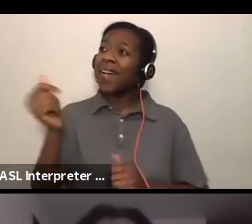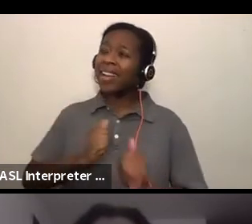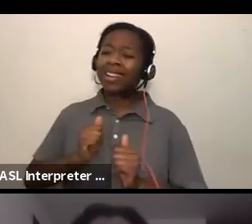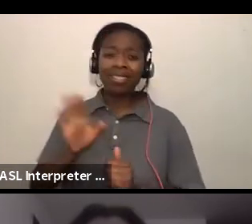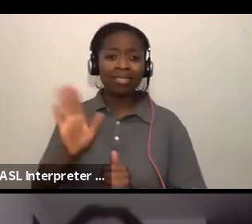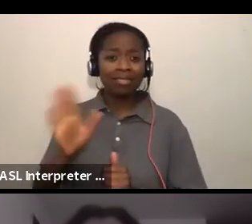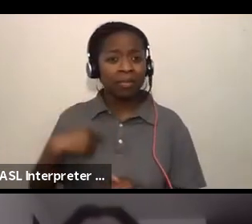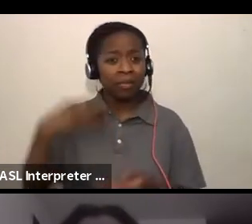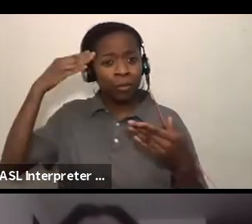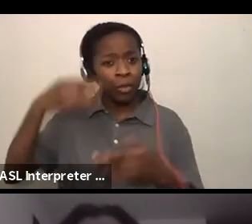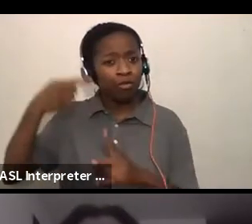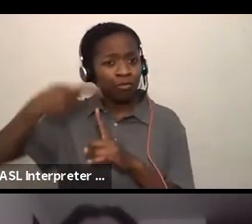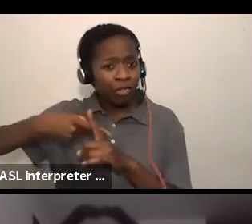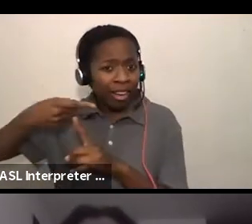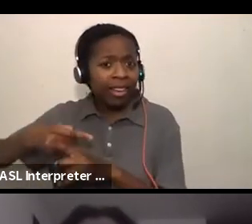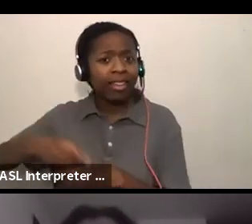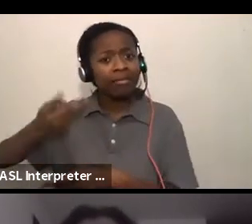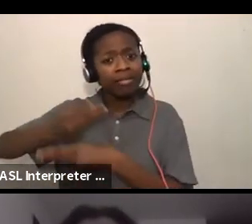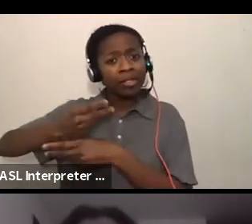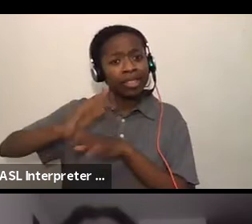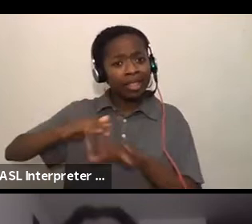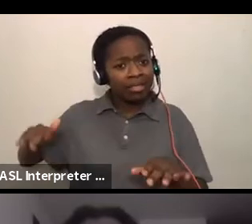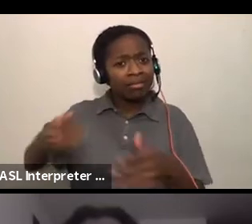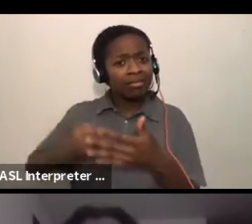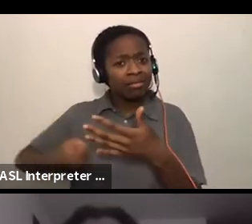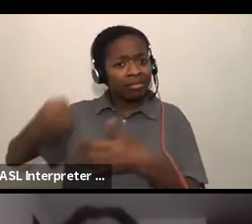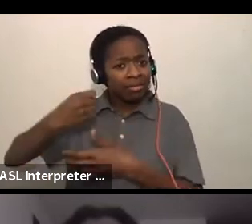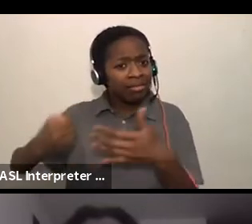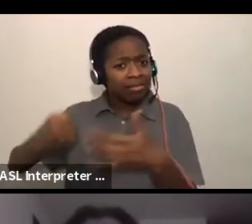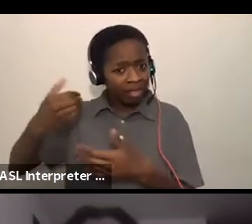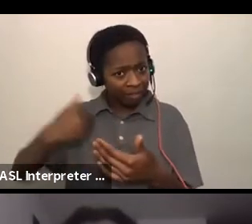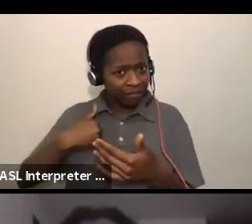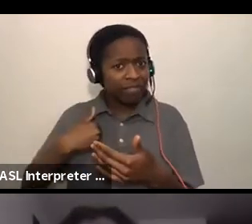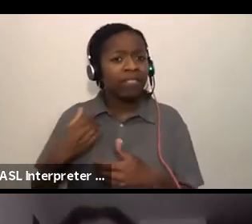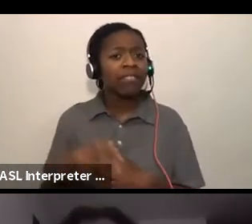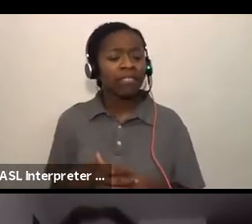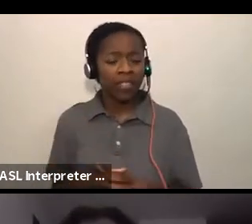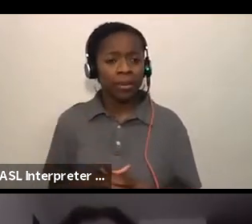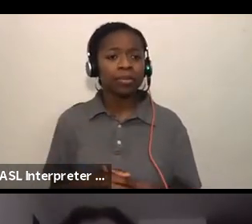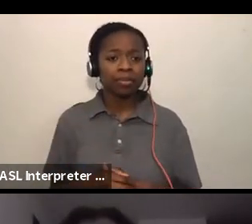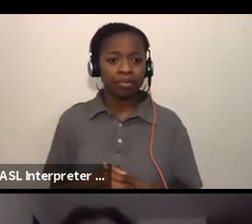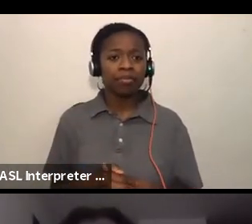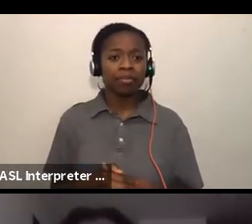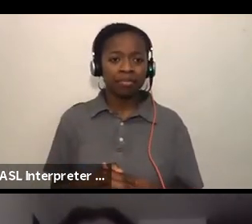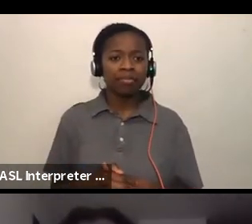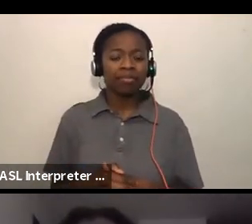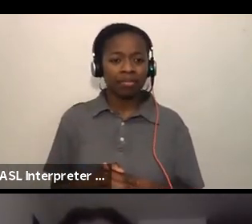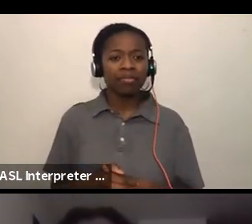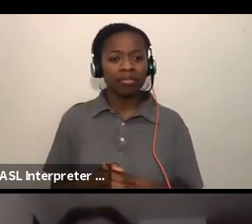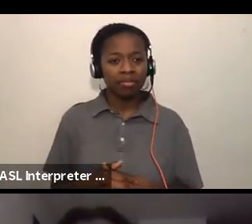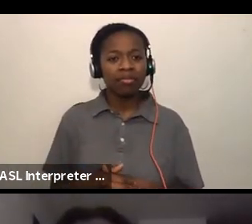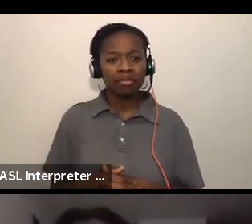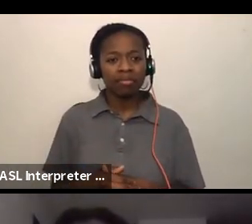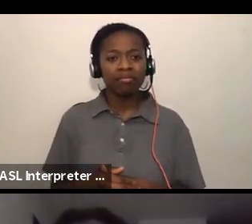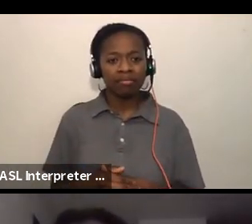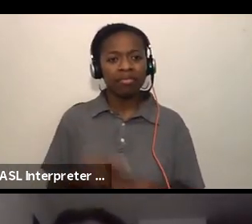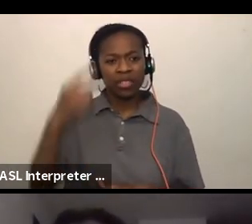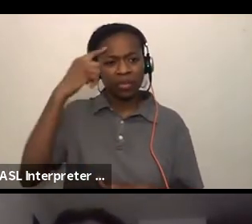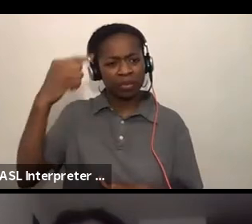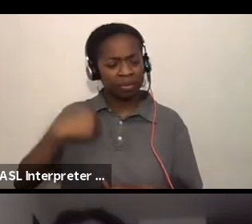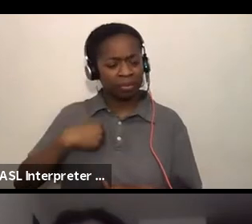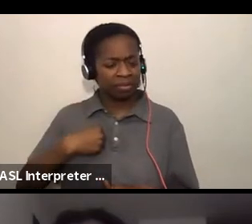my kids. So those are some of the factors that, you know, come into play. And you know, so yeah, that's for me,